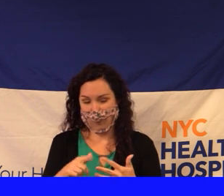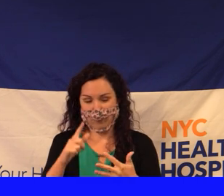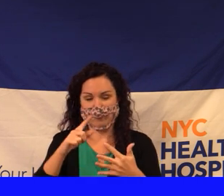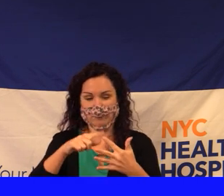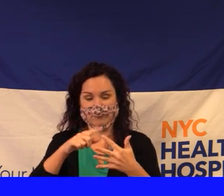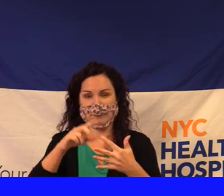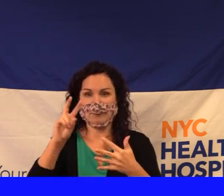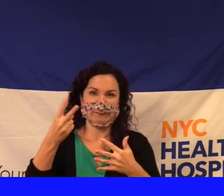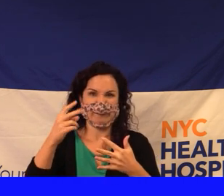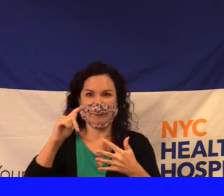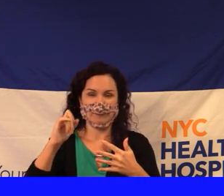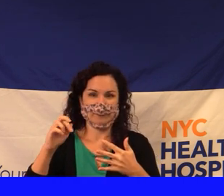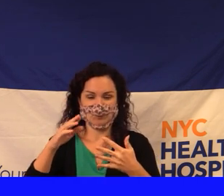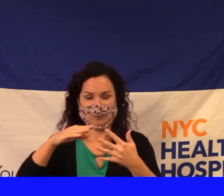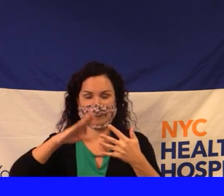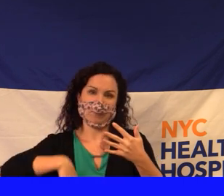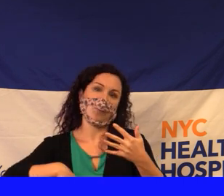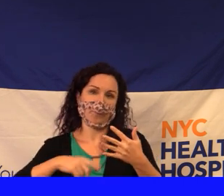below.